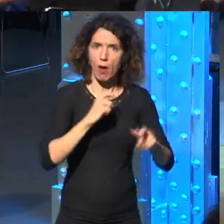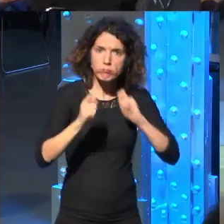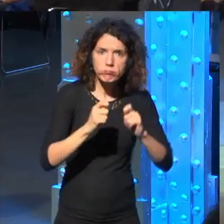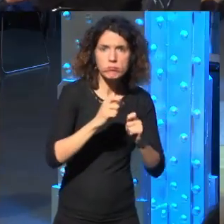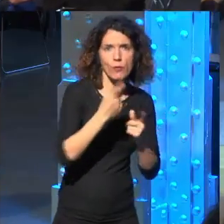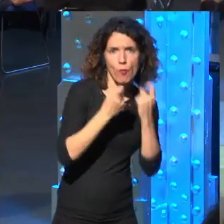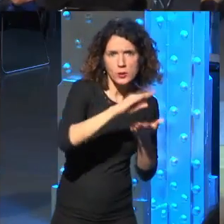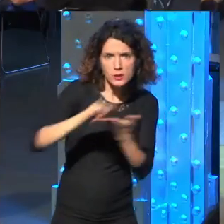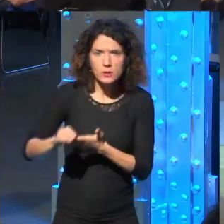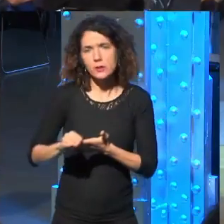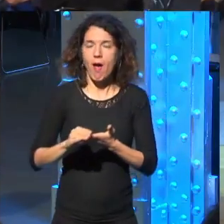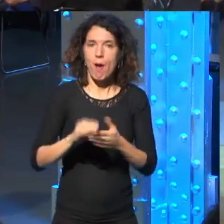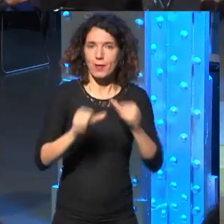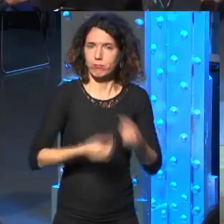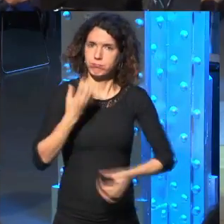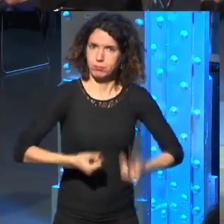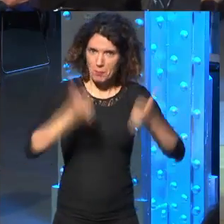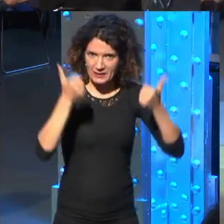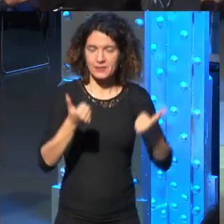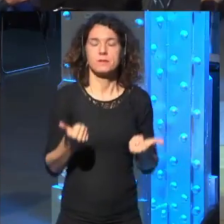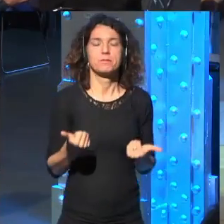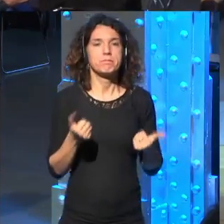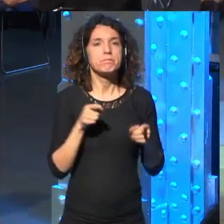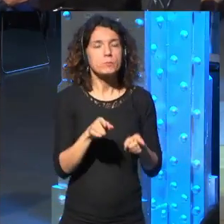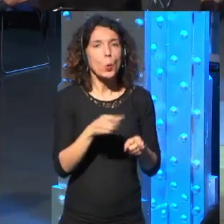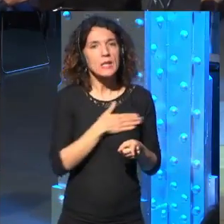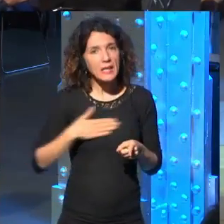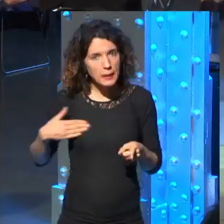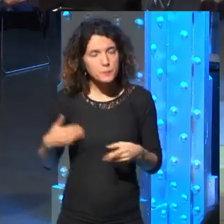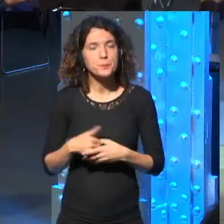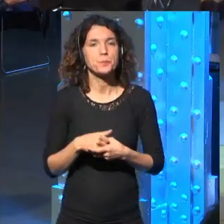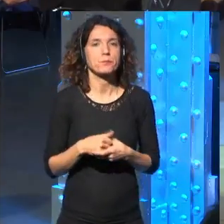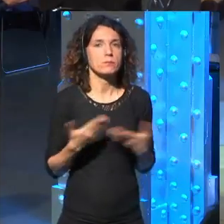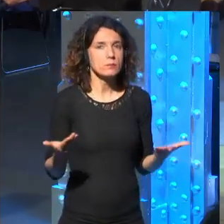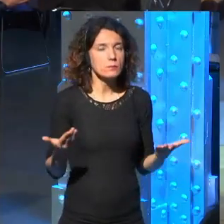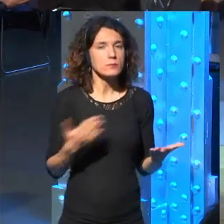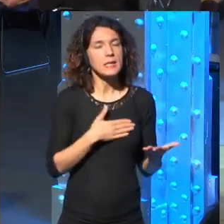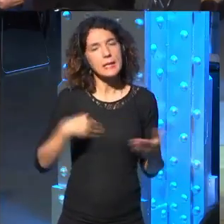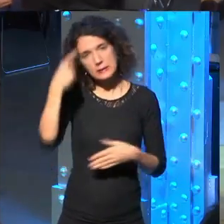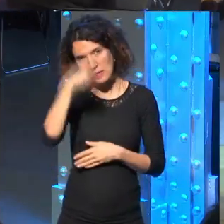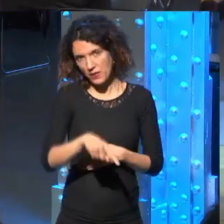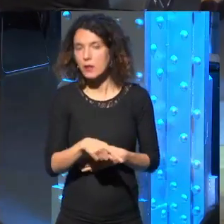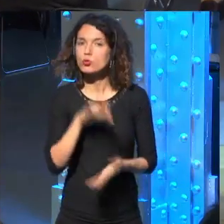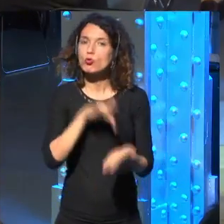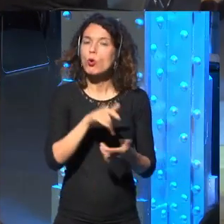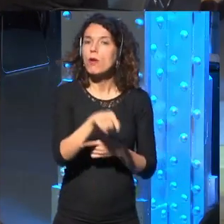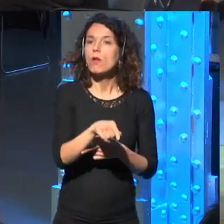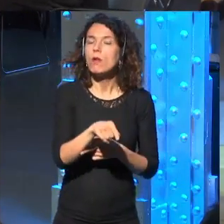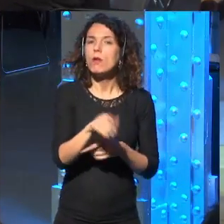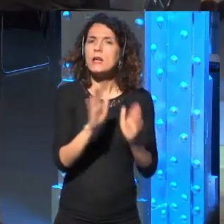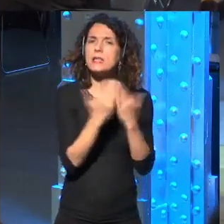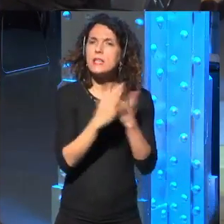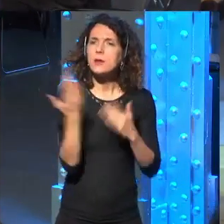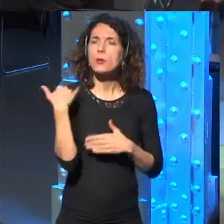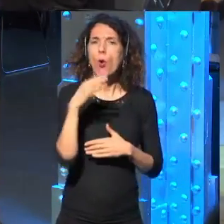to know what book is reading Anna Karenina. And you pose that to a question. Yes,